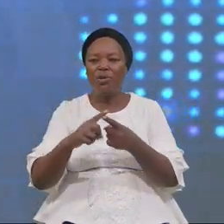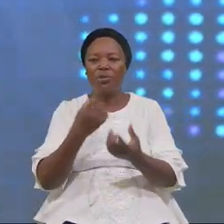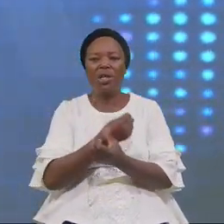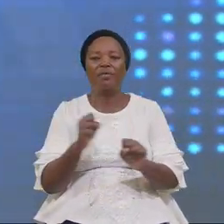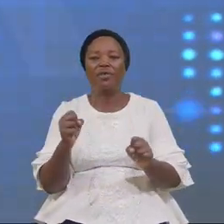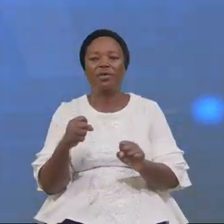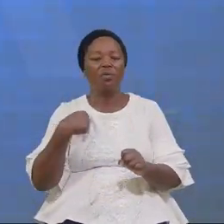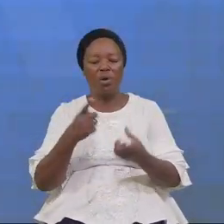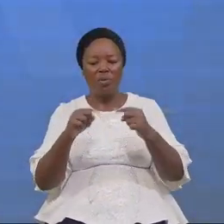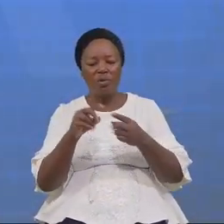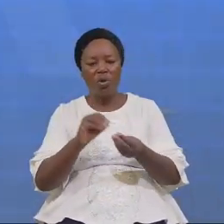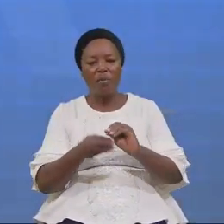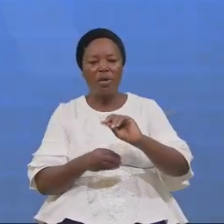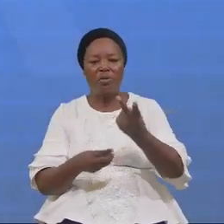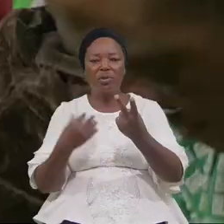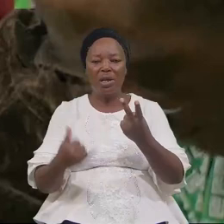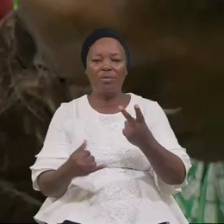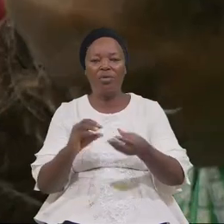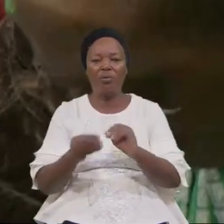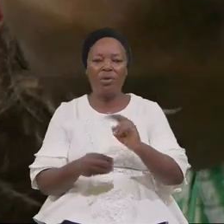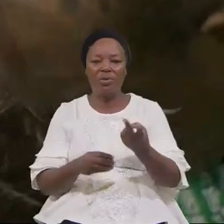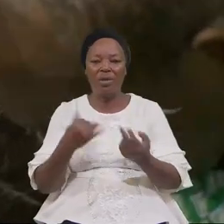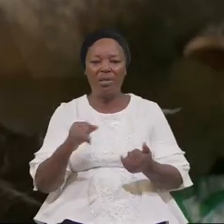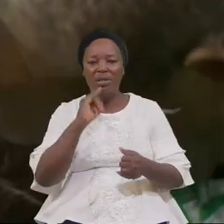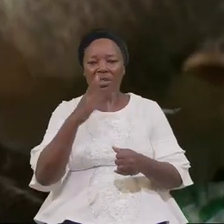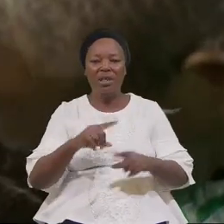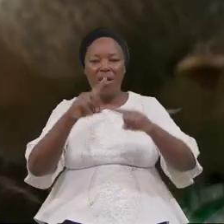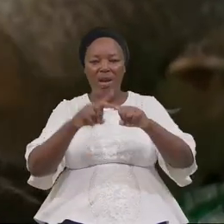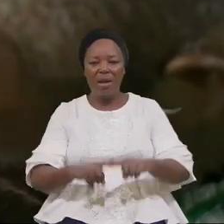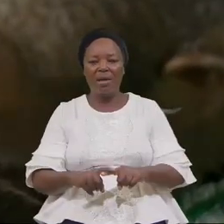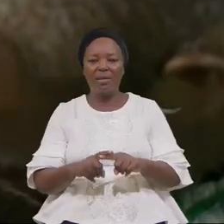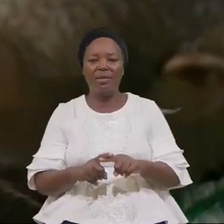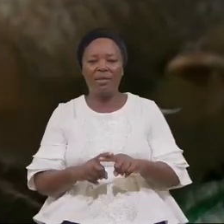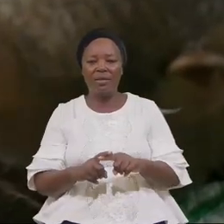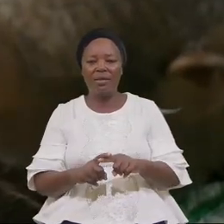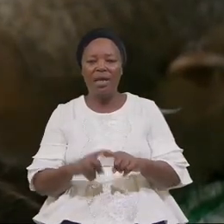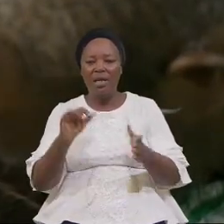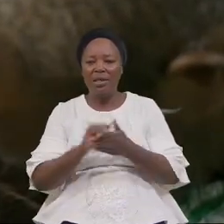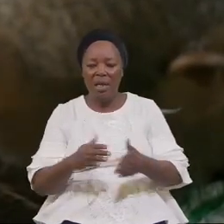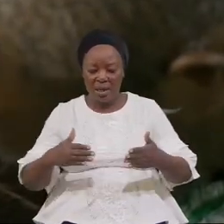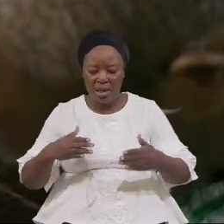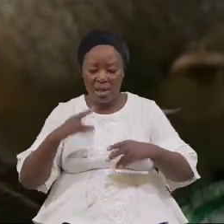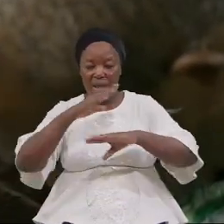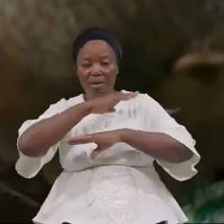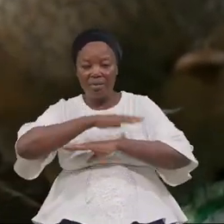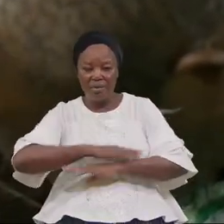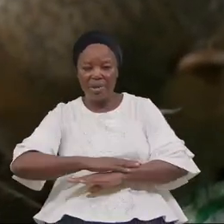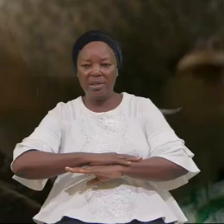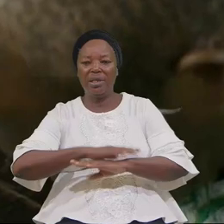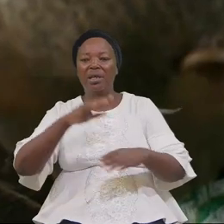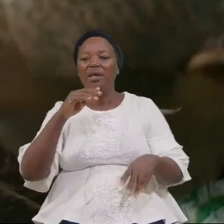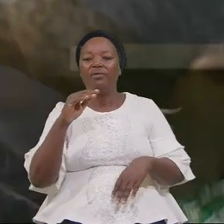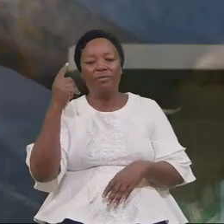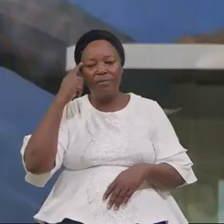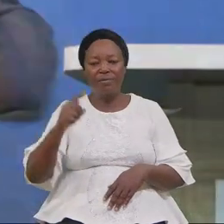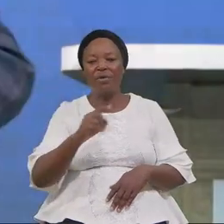We come to number two here. Number two is reliance that leans for conversion